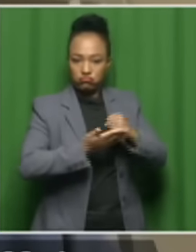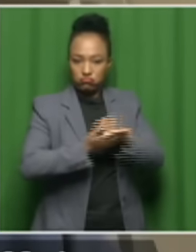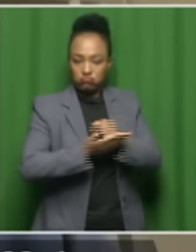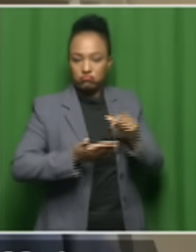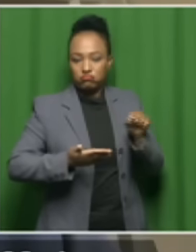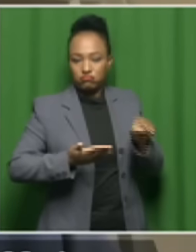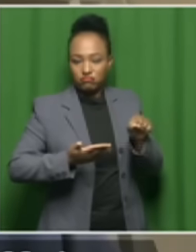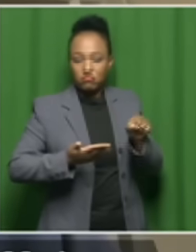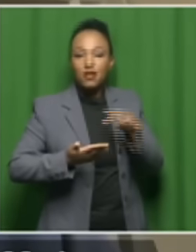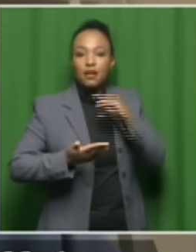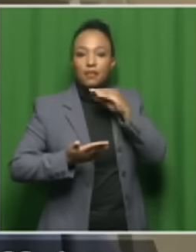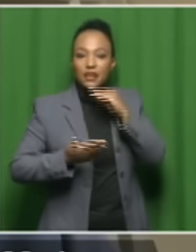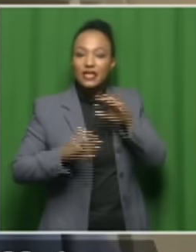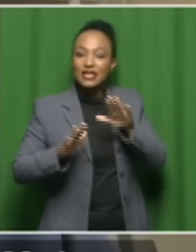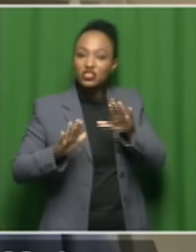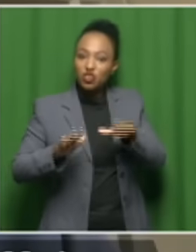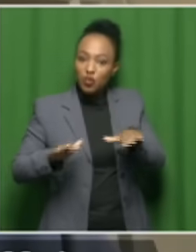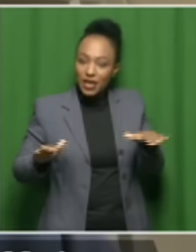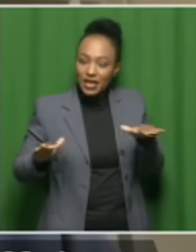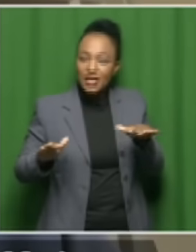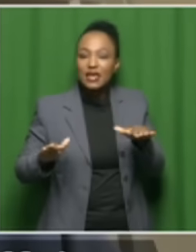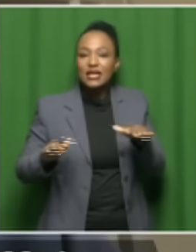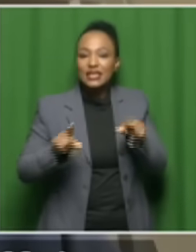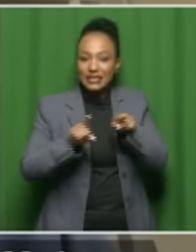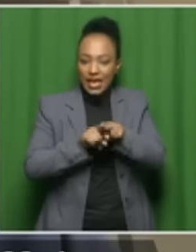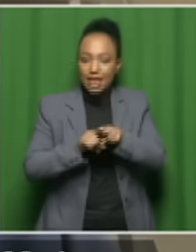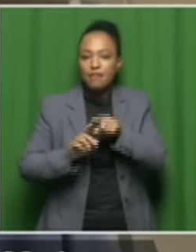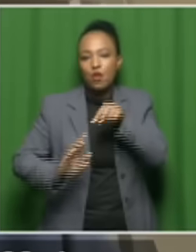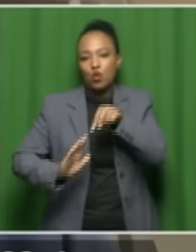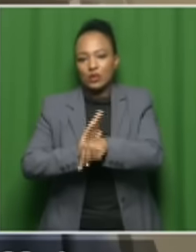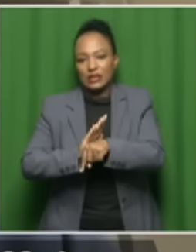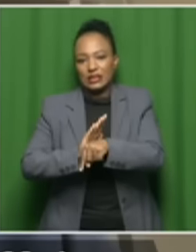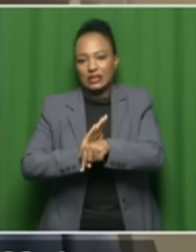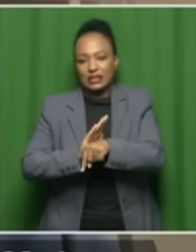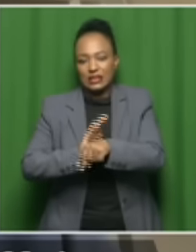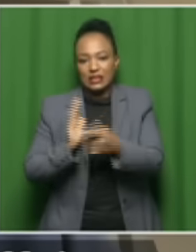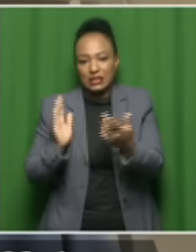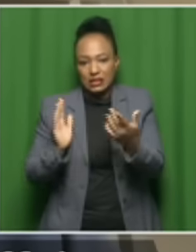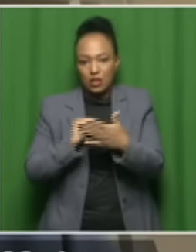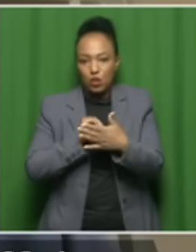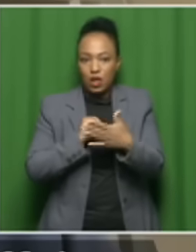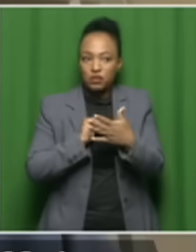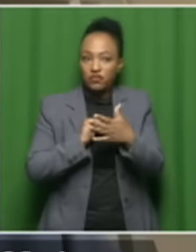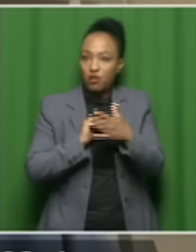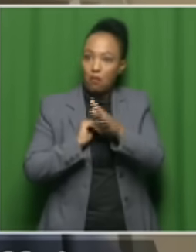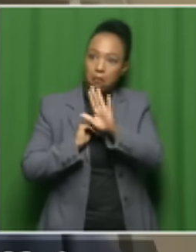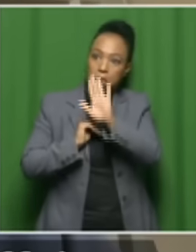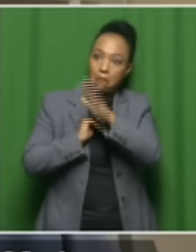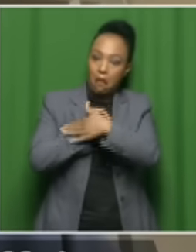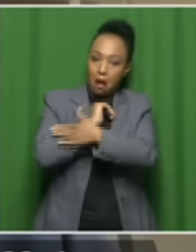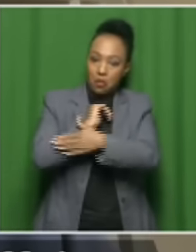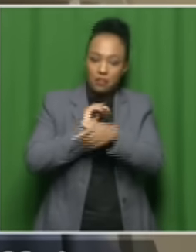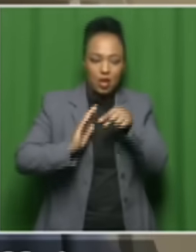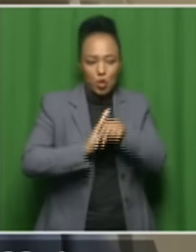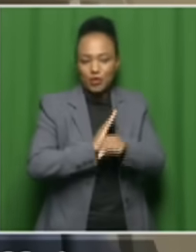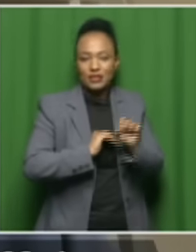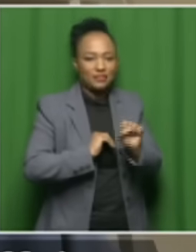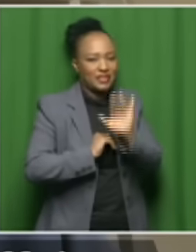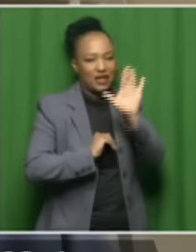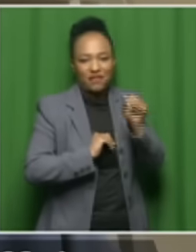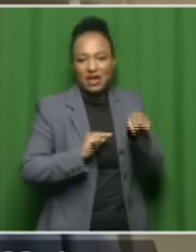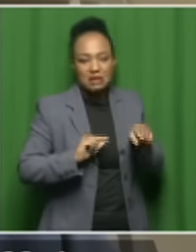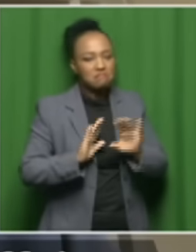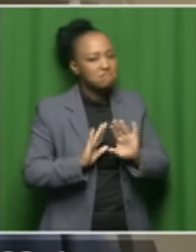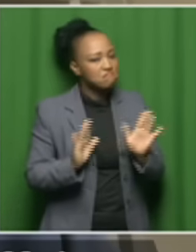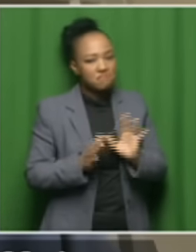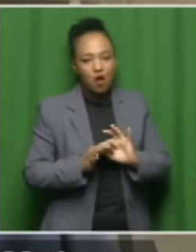that the children in turn would also lose their citizenship. So that's the problem that we have,